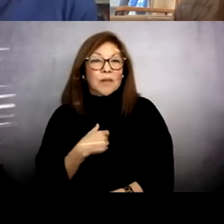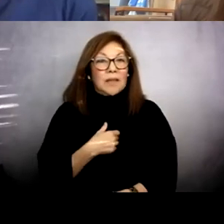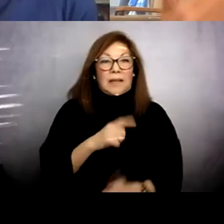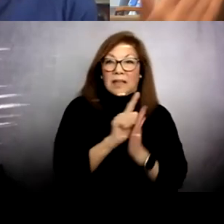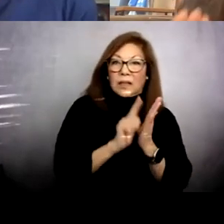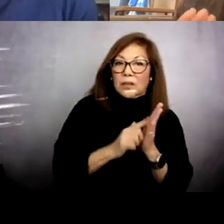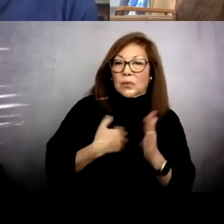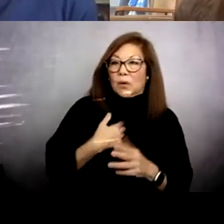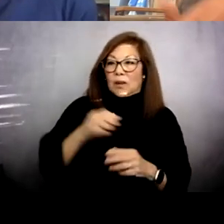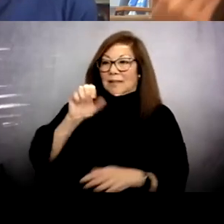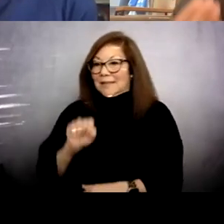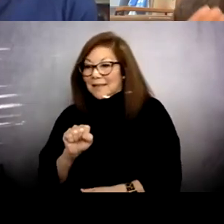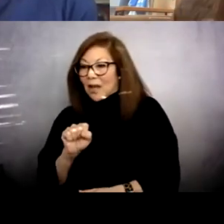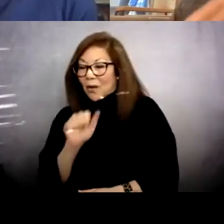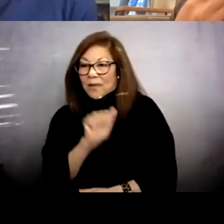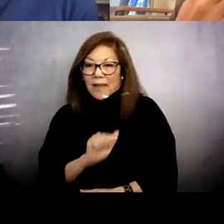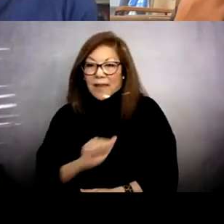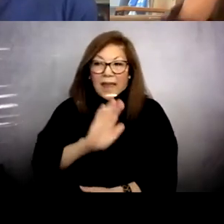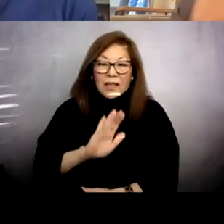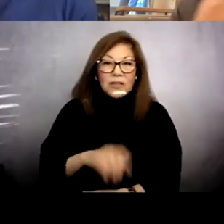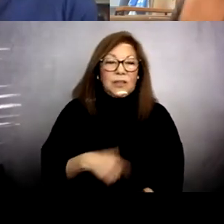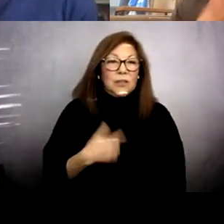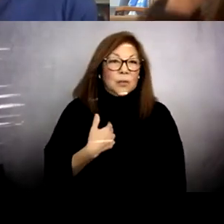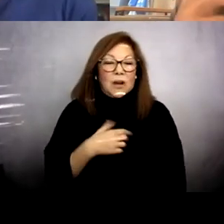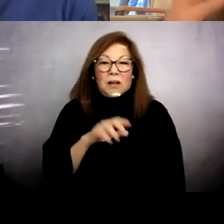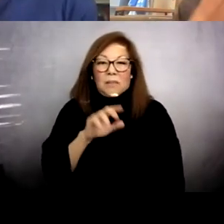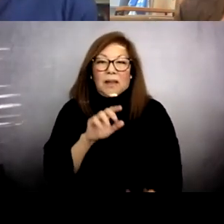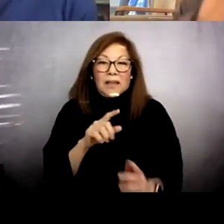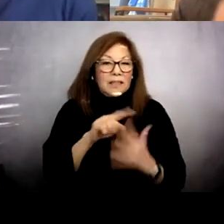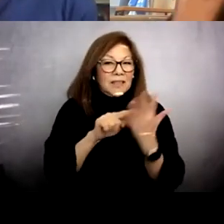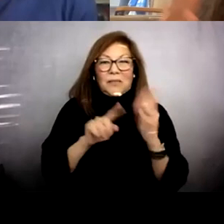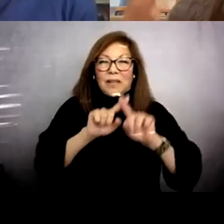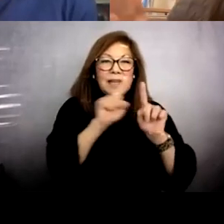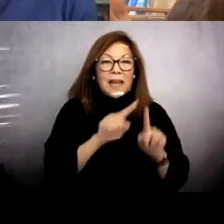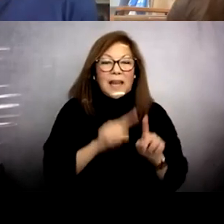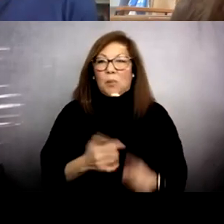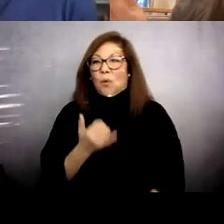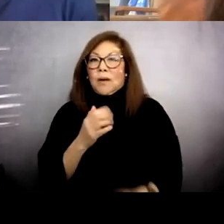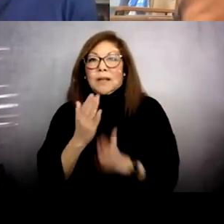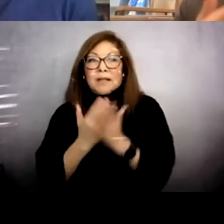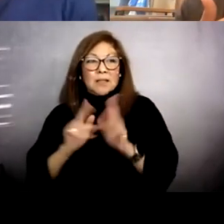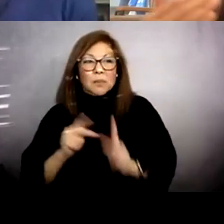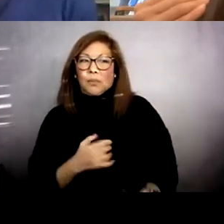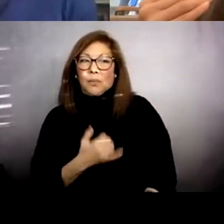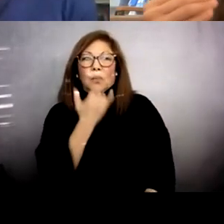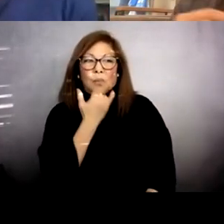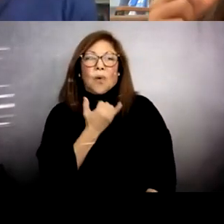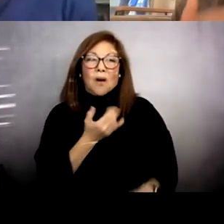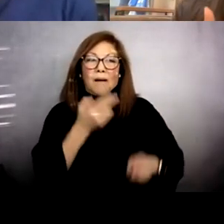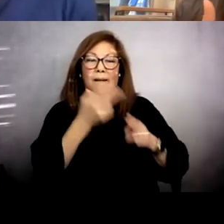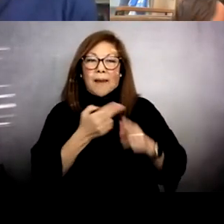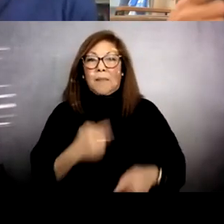South Asian? Do we call it brown? Do we call it Basie? And then there's some people consider it wrong answers for even each of those.